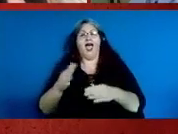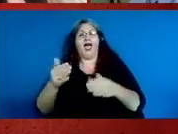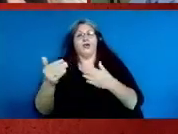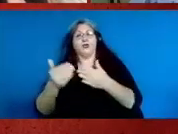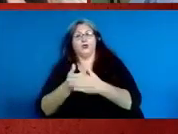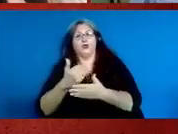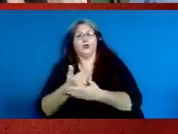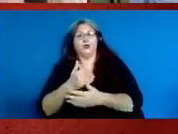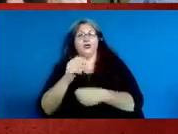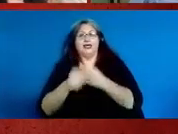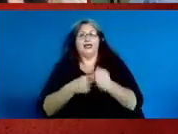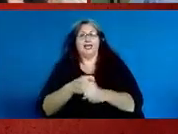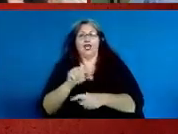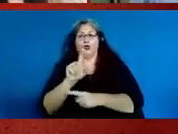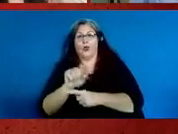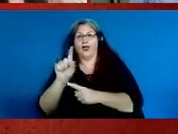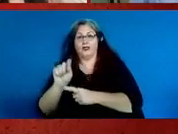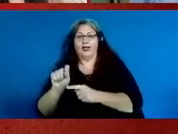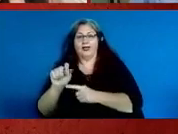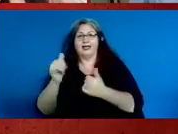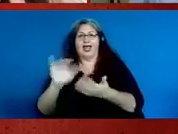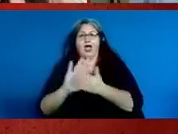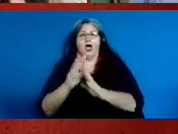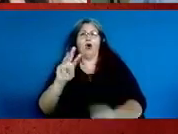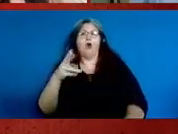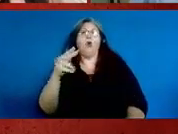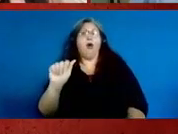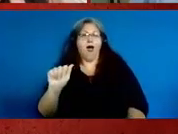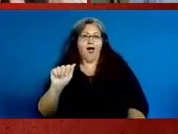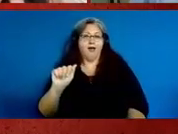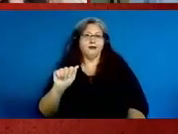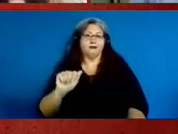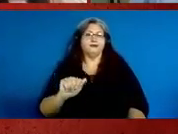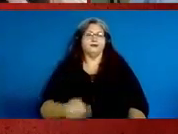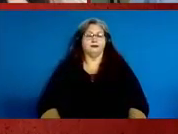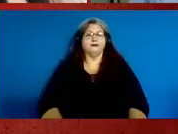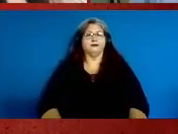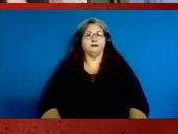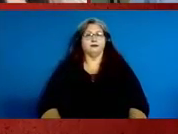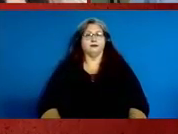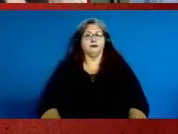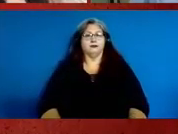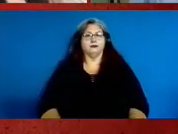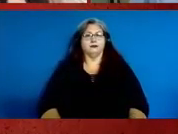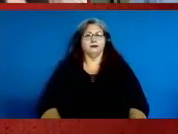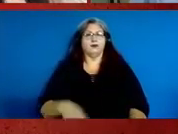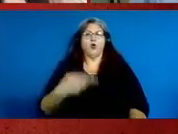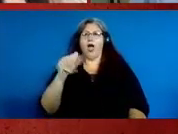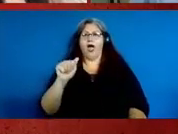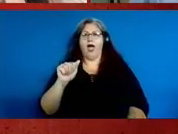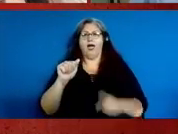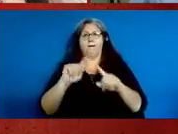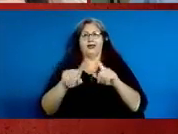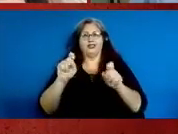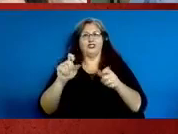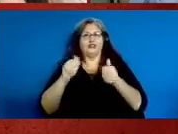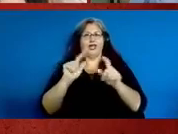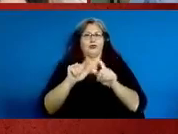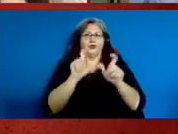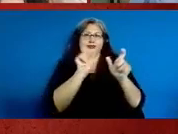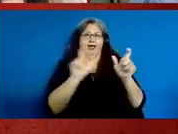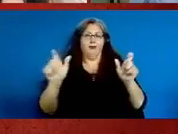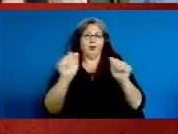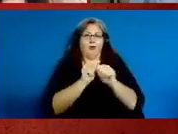in 2020, it's Hua. It's Hua. But yeah. They should make it interesting to dub it in Chinese.